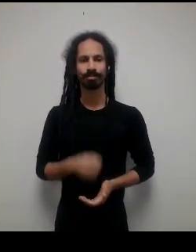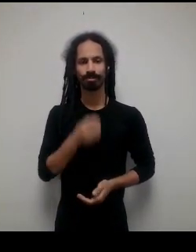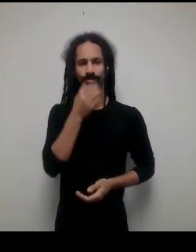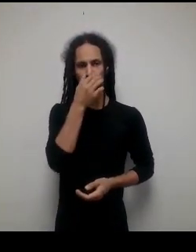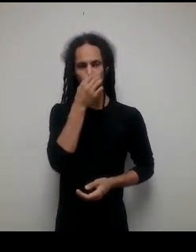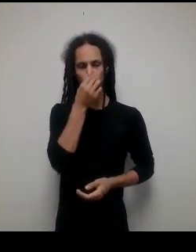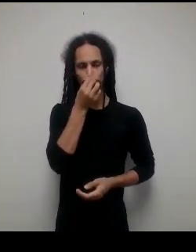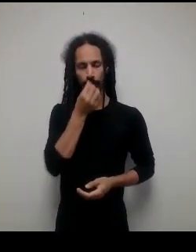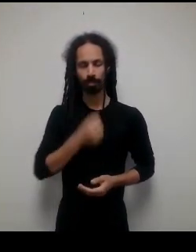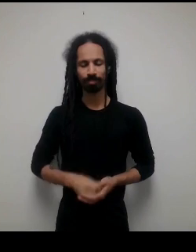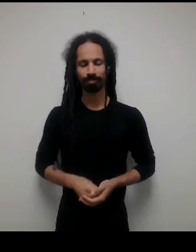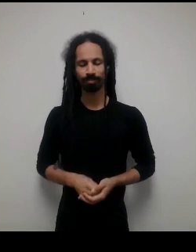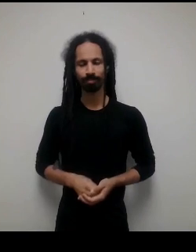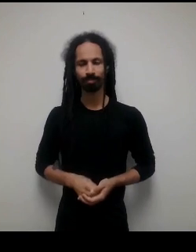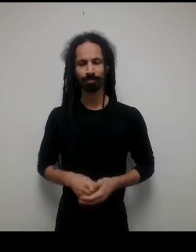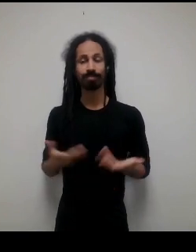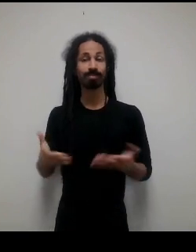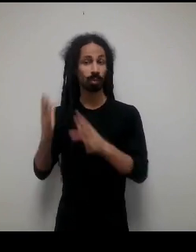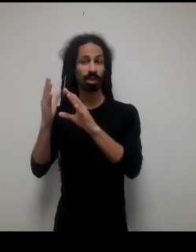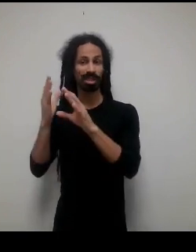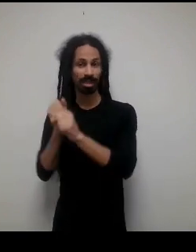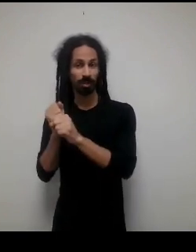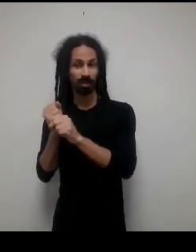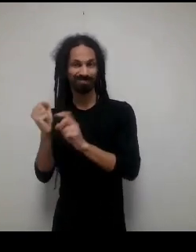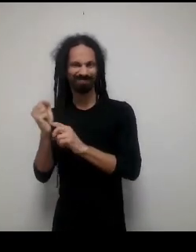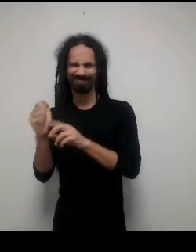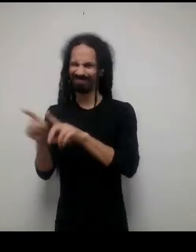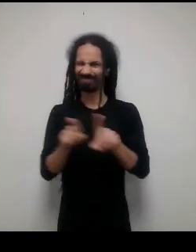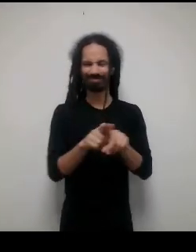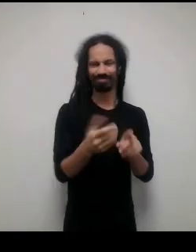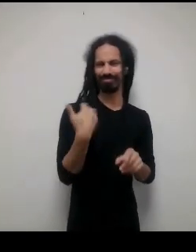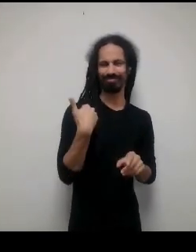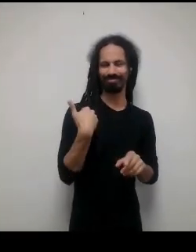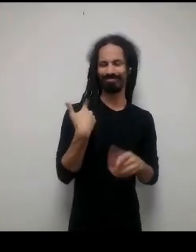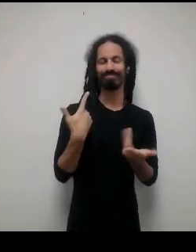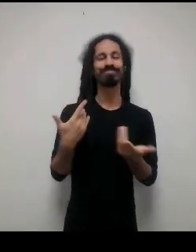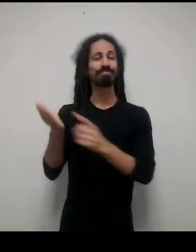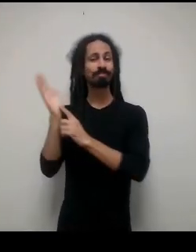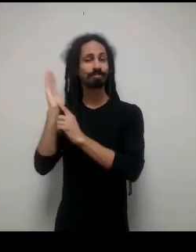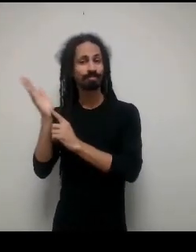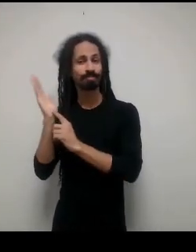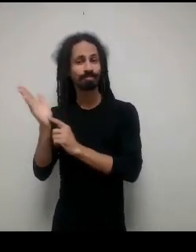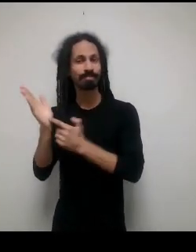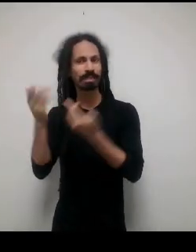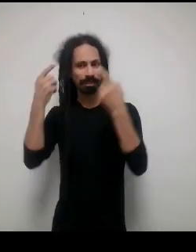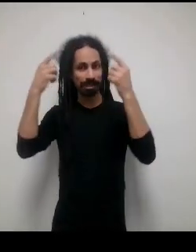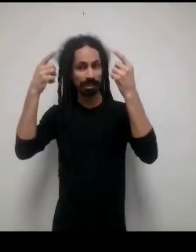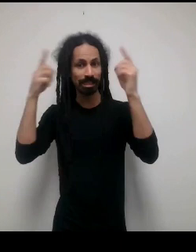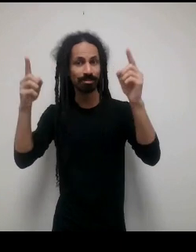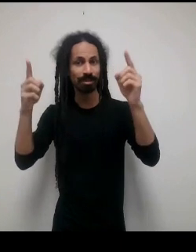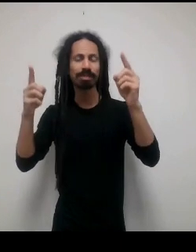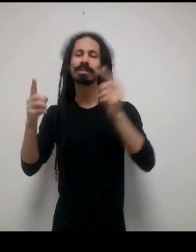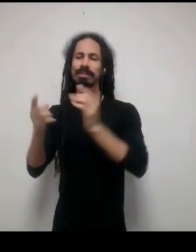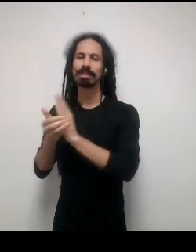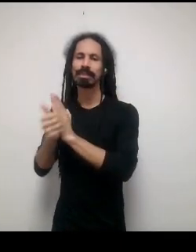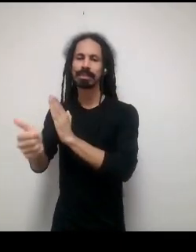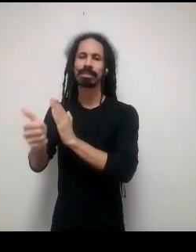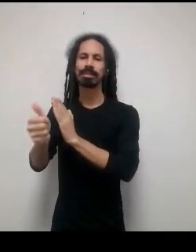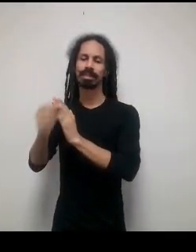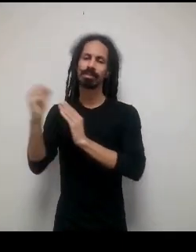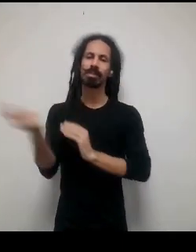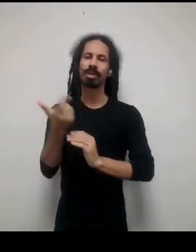So in summary, again, as I've said before, delivering effective presentations is a skill that we can